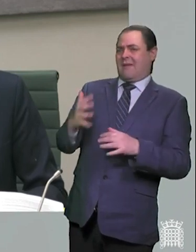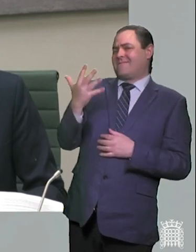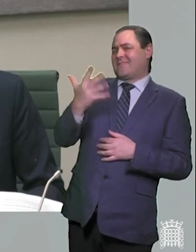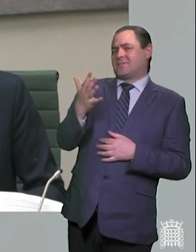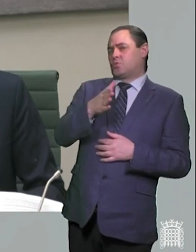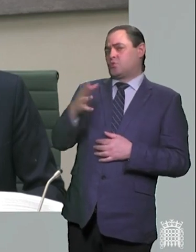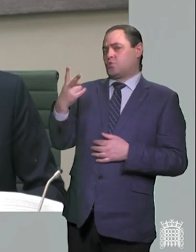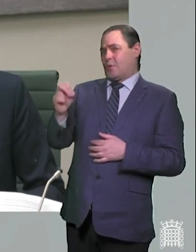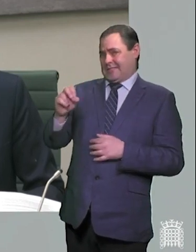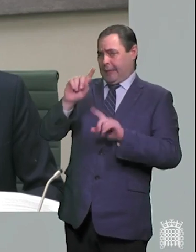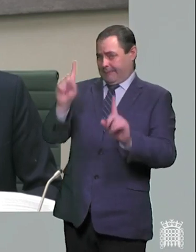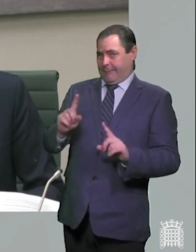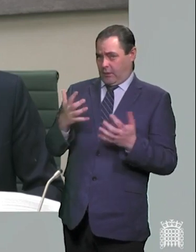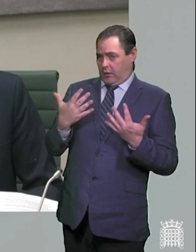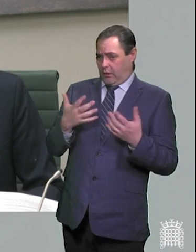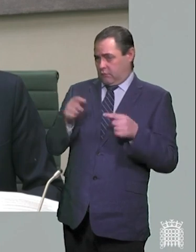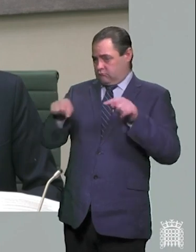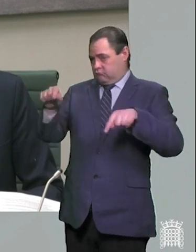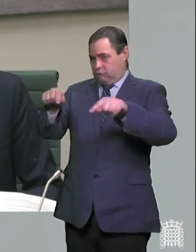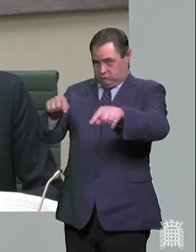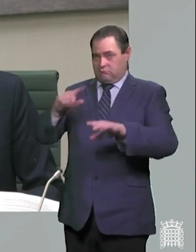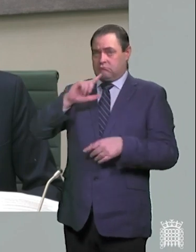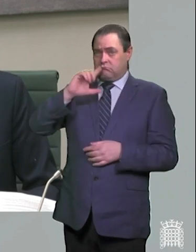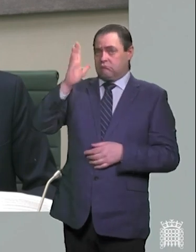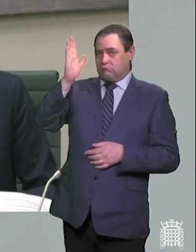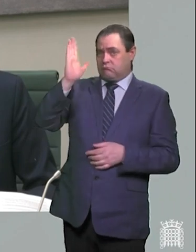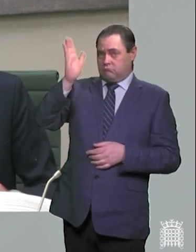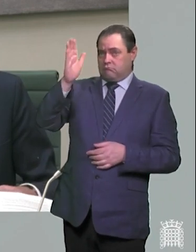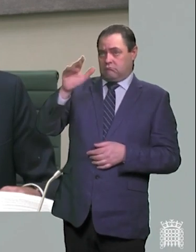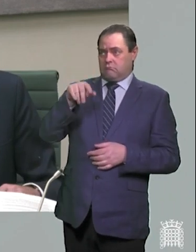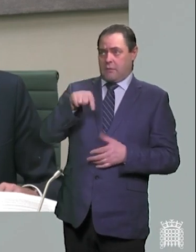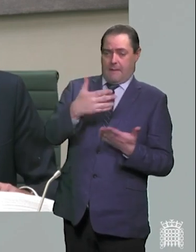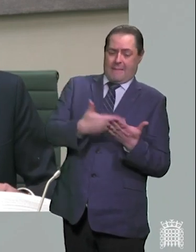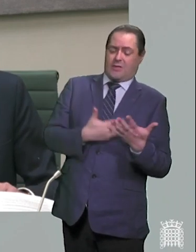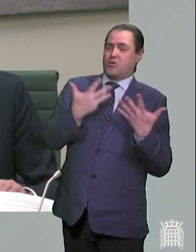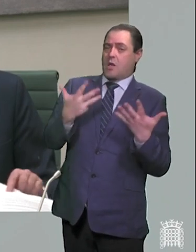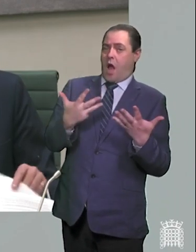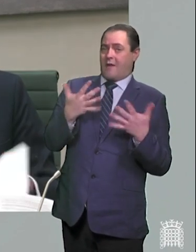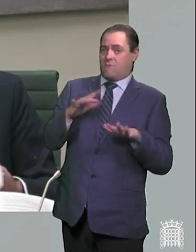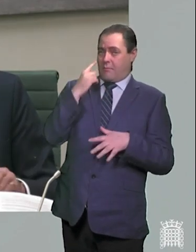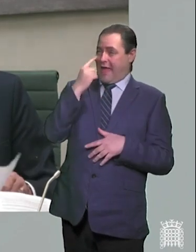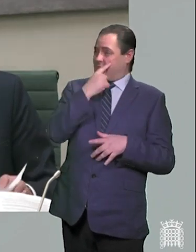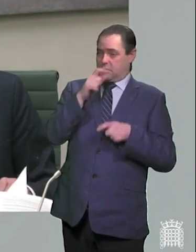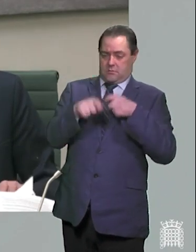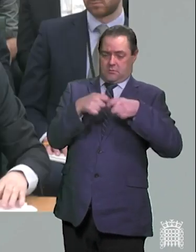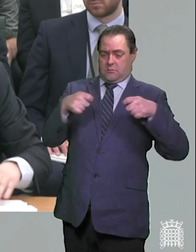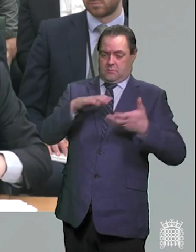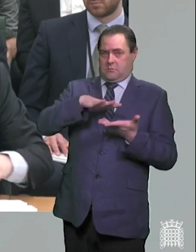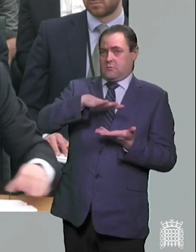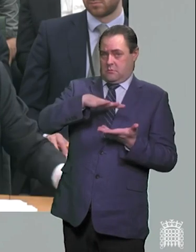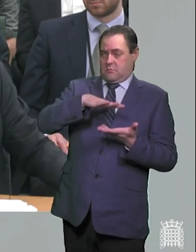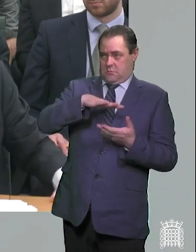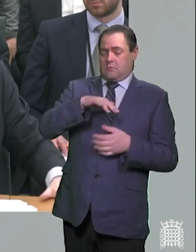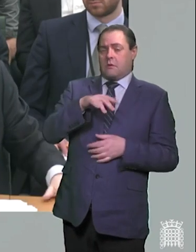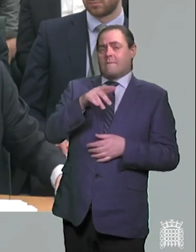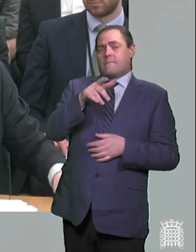were present and you gave a speech. And the evidence for this is at page 9 of the evidence bundle. Do you